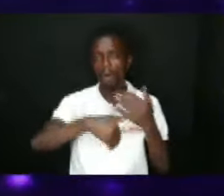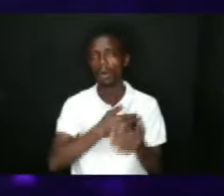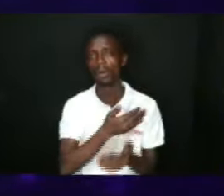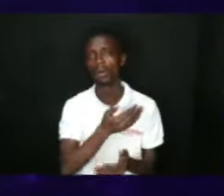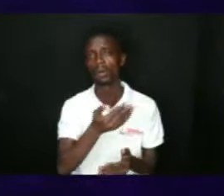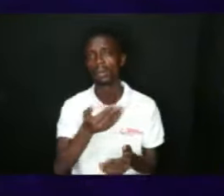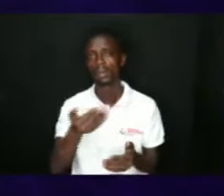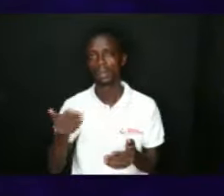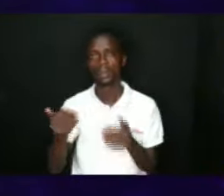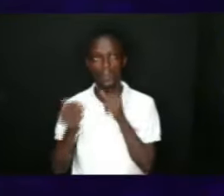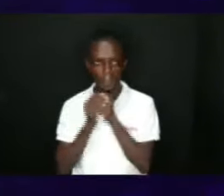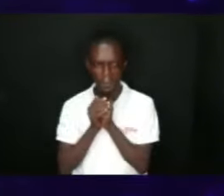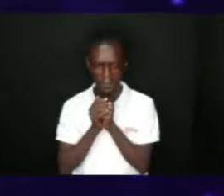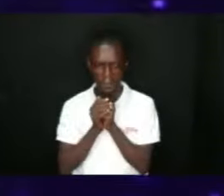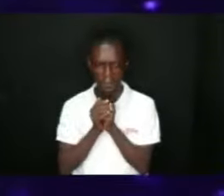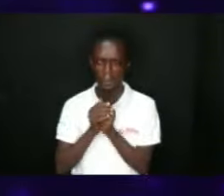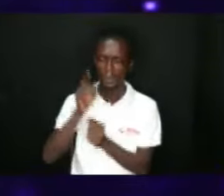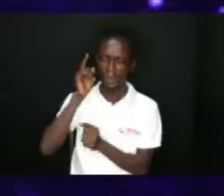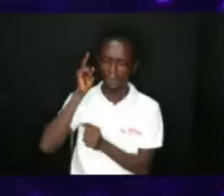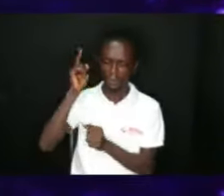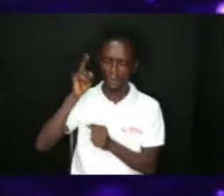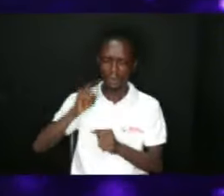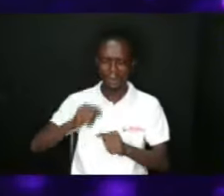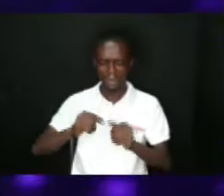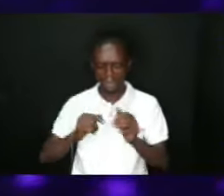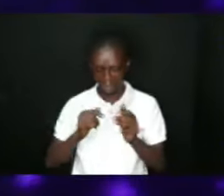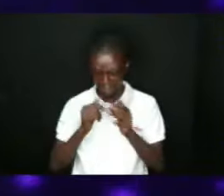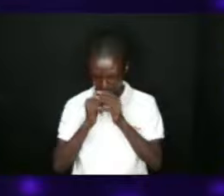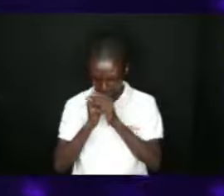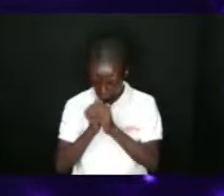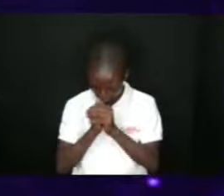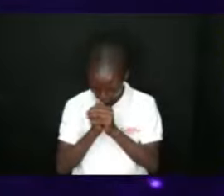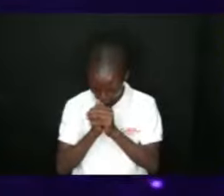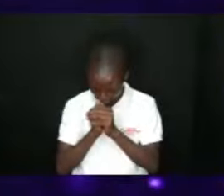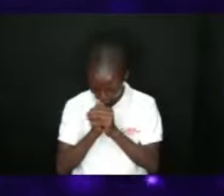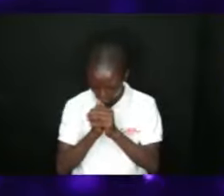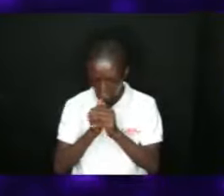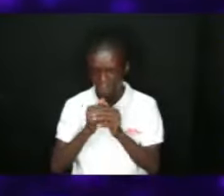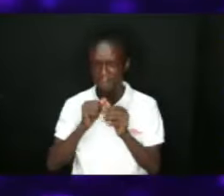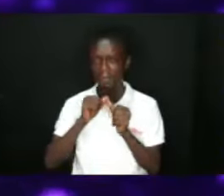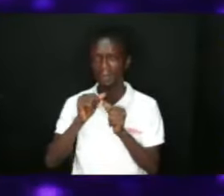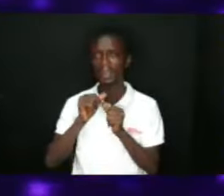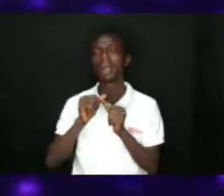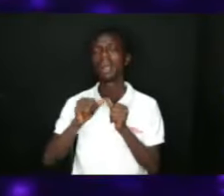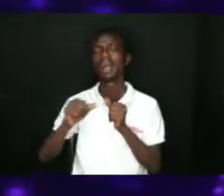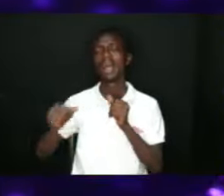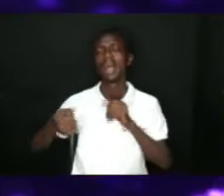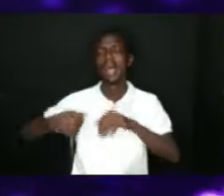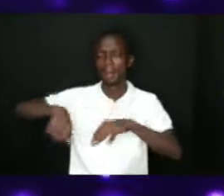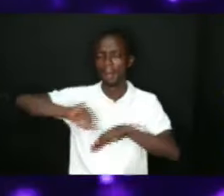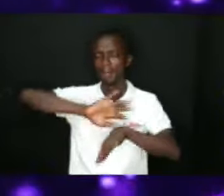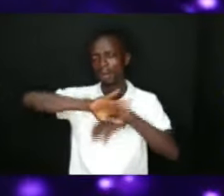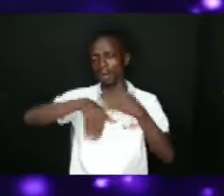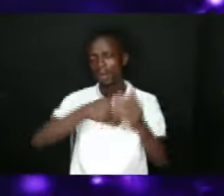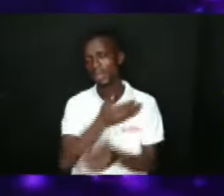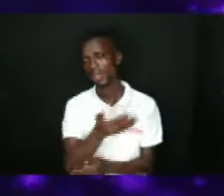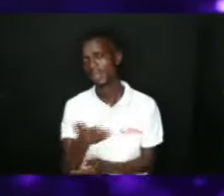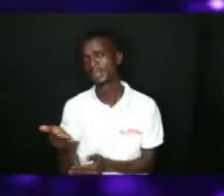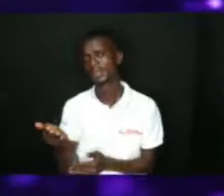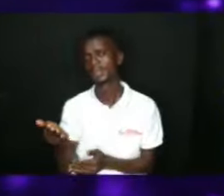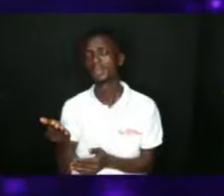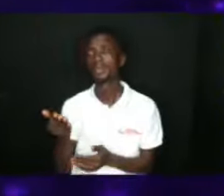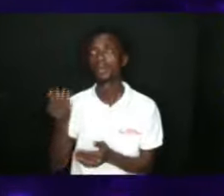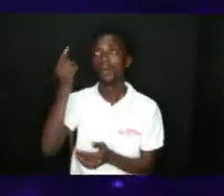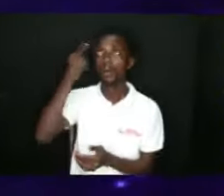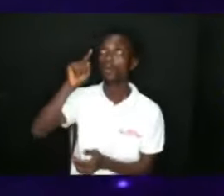earth. You are exalted far above all gods.